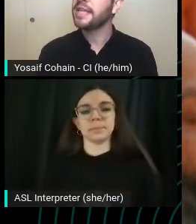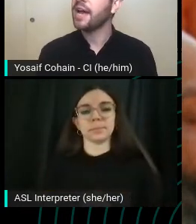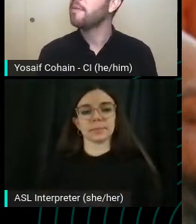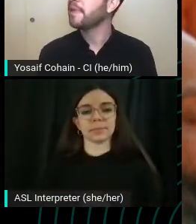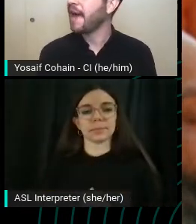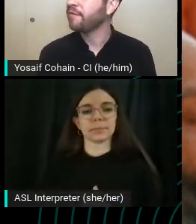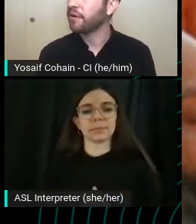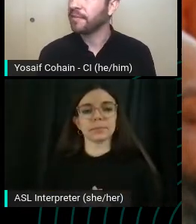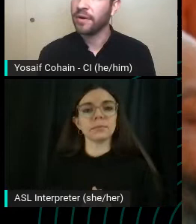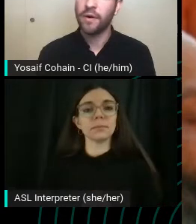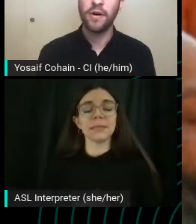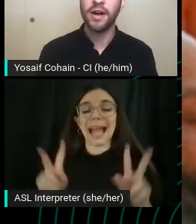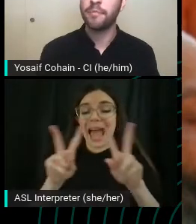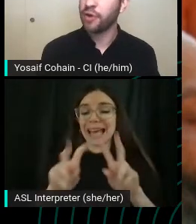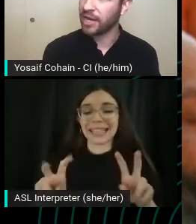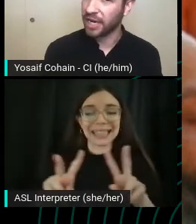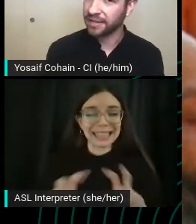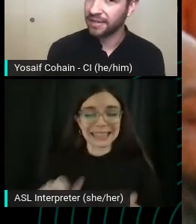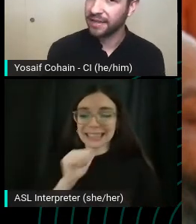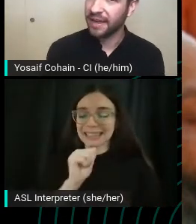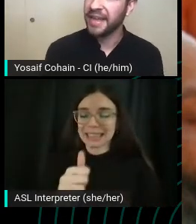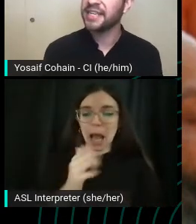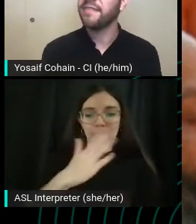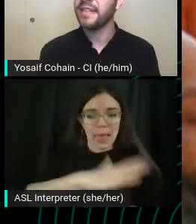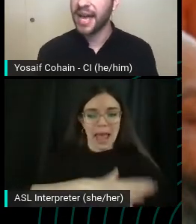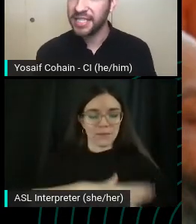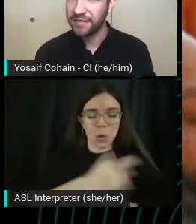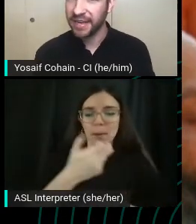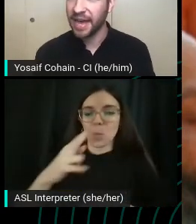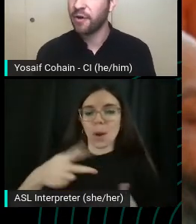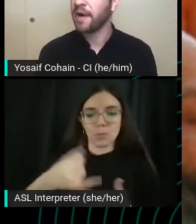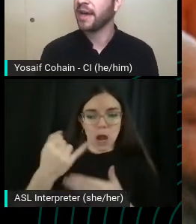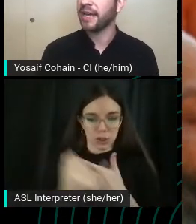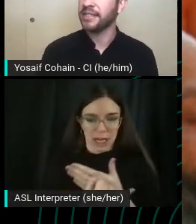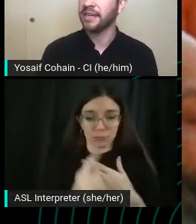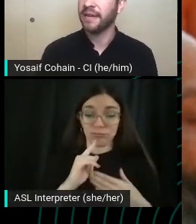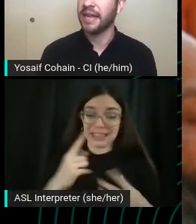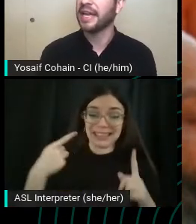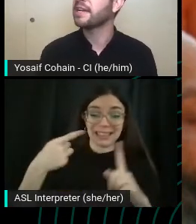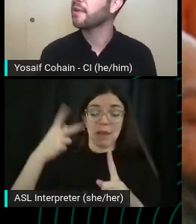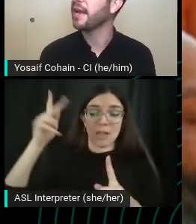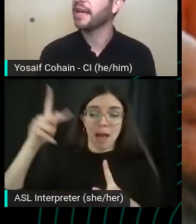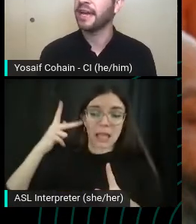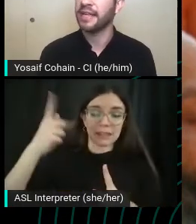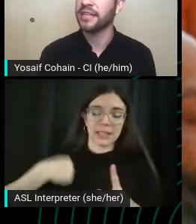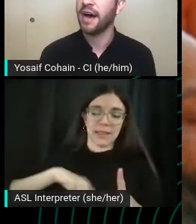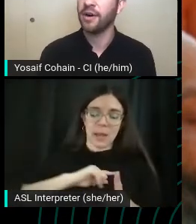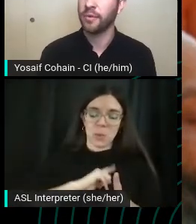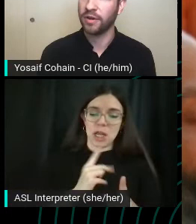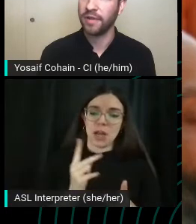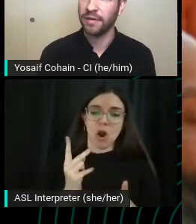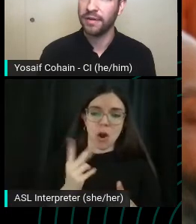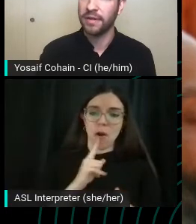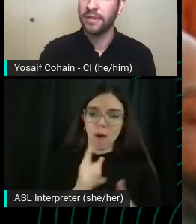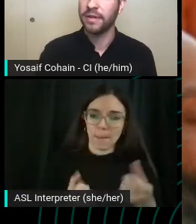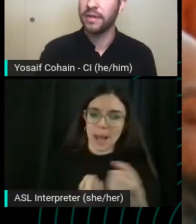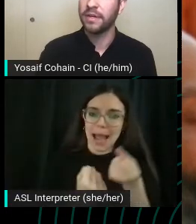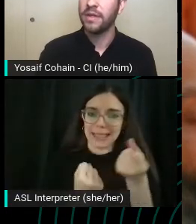Analytics is not a platform or a project. It's a philosophy that we're buying into and integrating into our